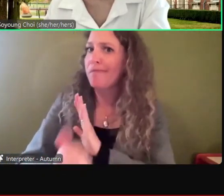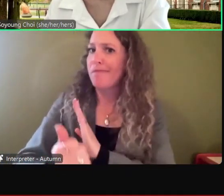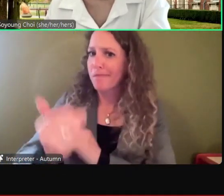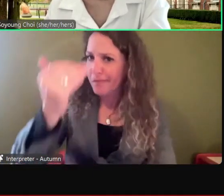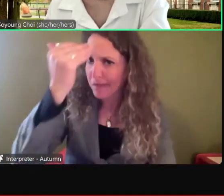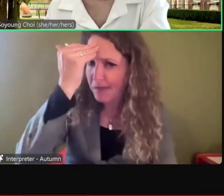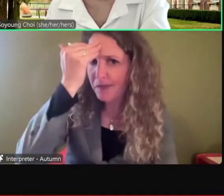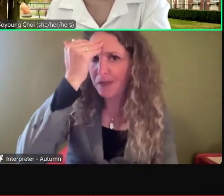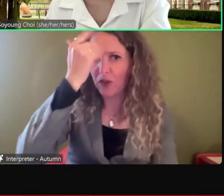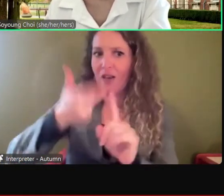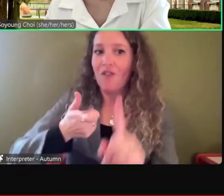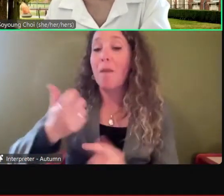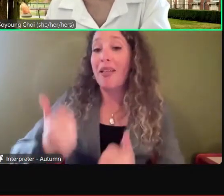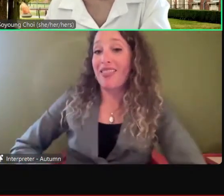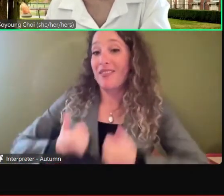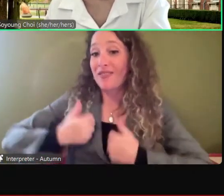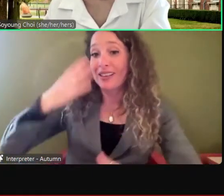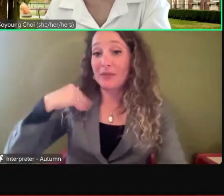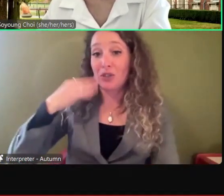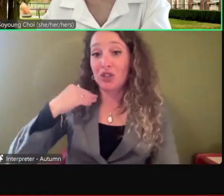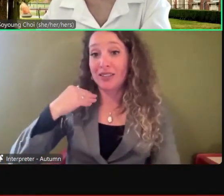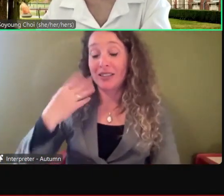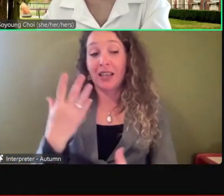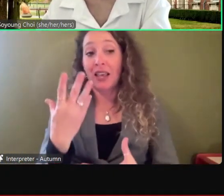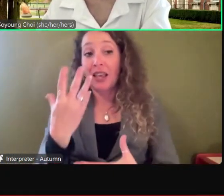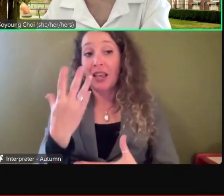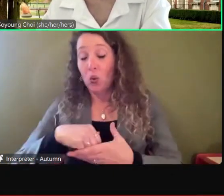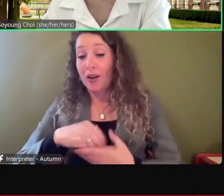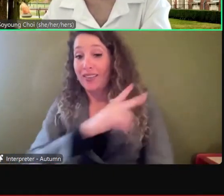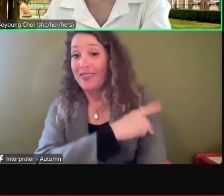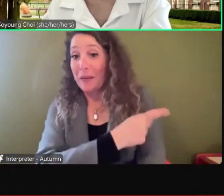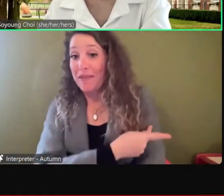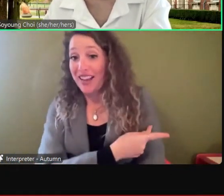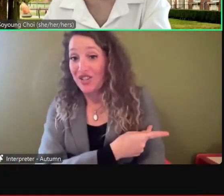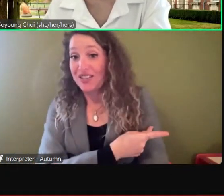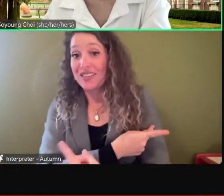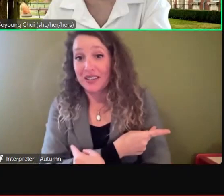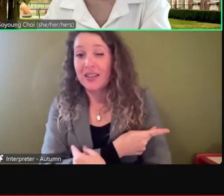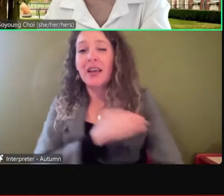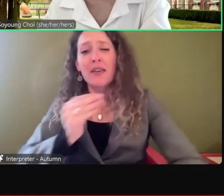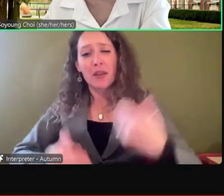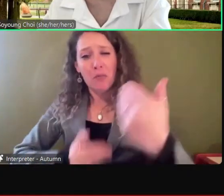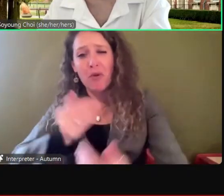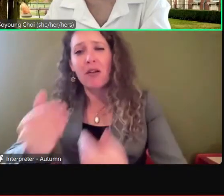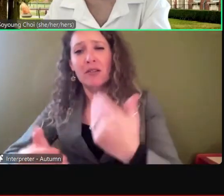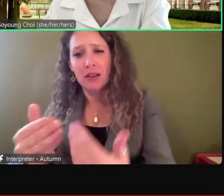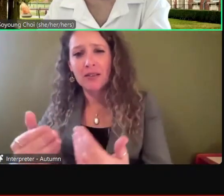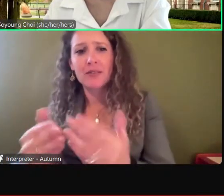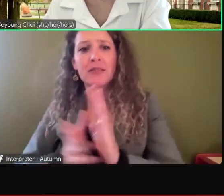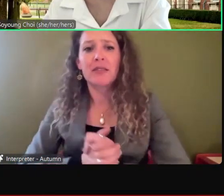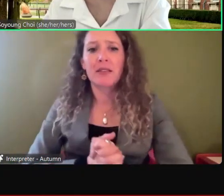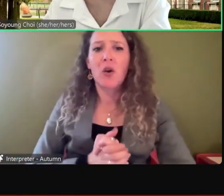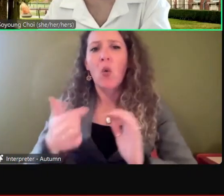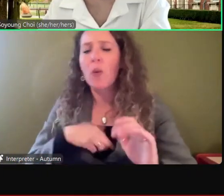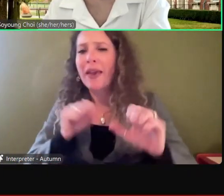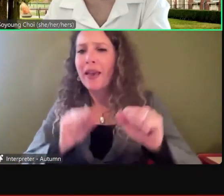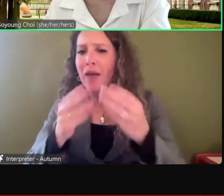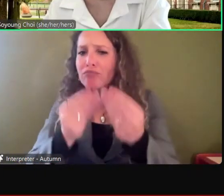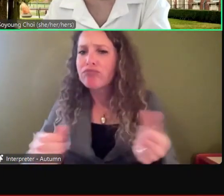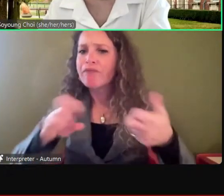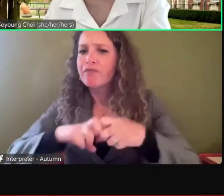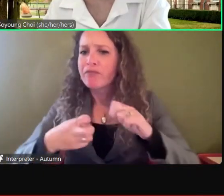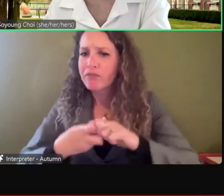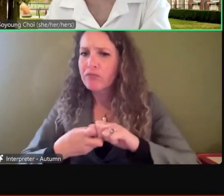decision making process ensures that the solutions we create are not only technically sound, but